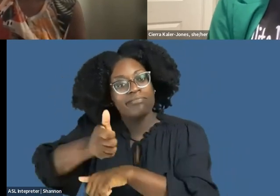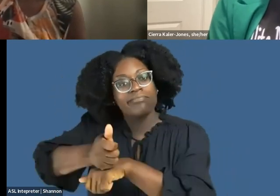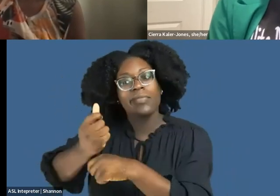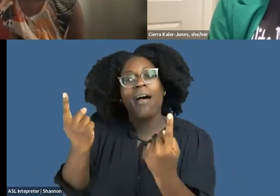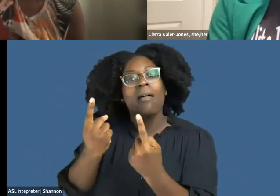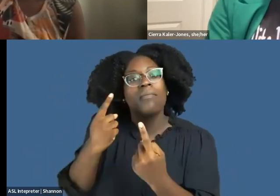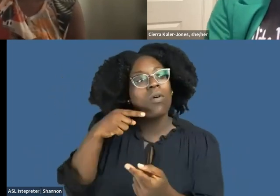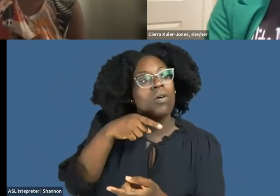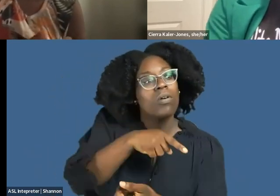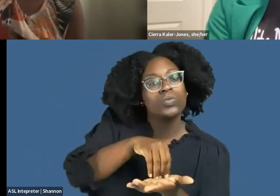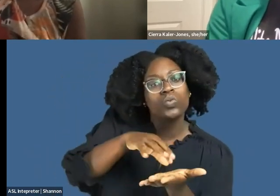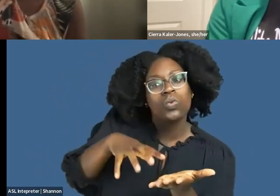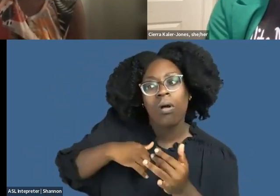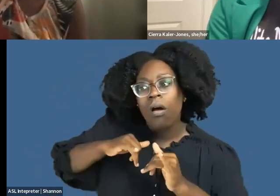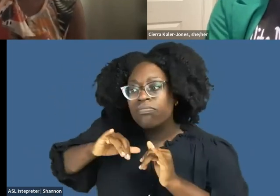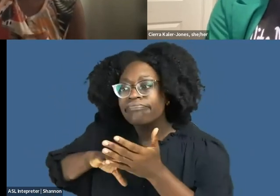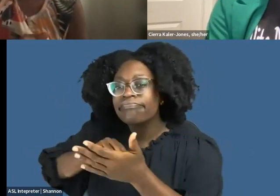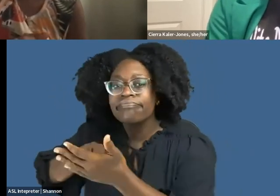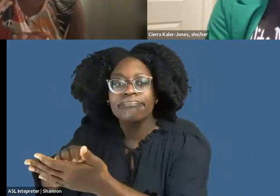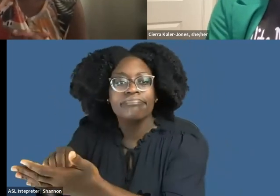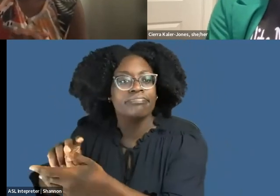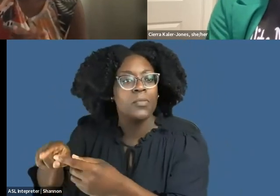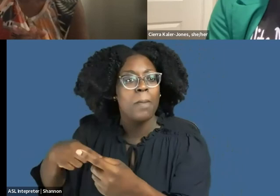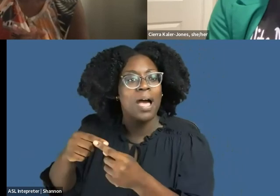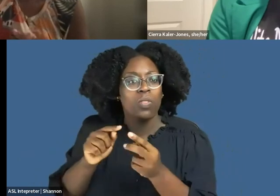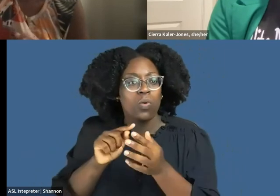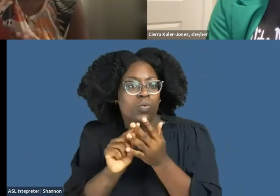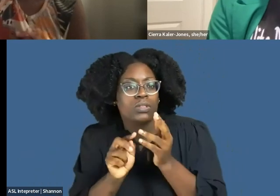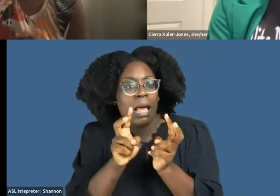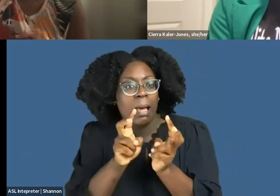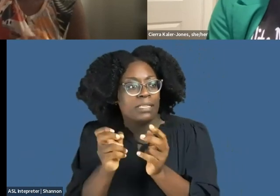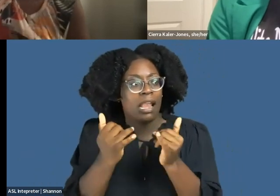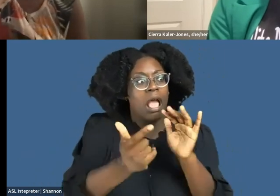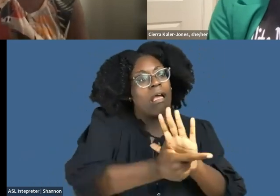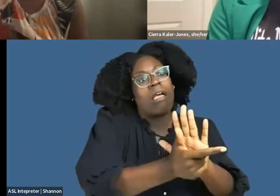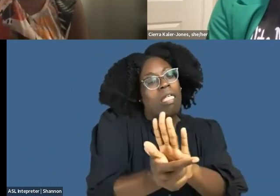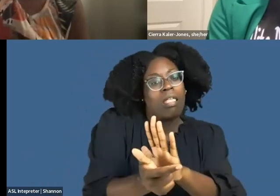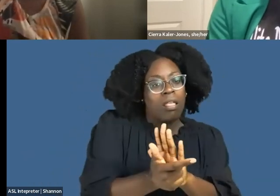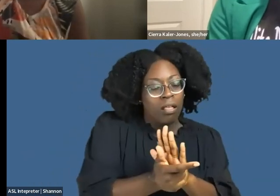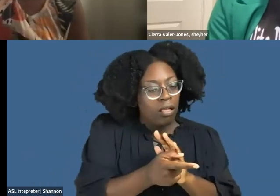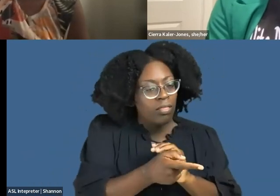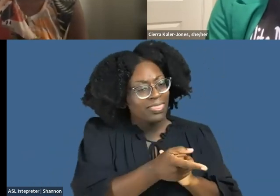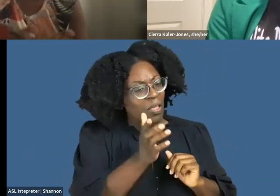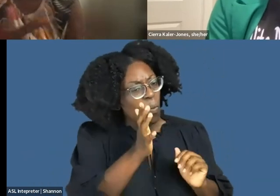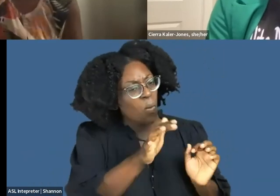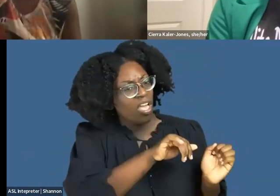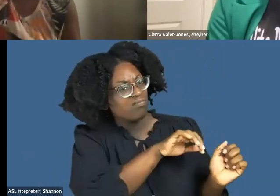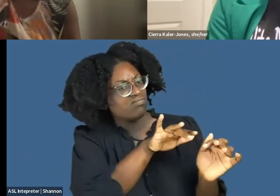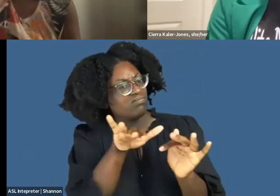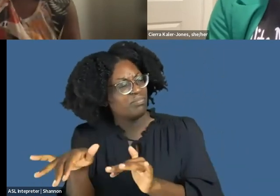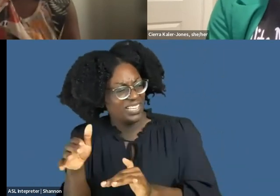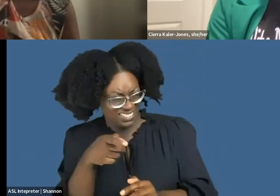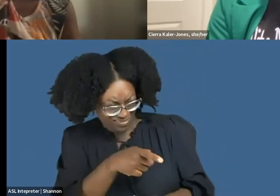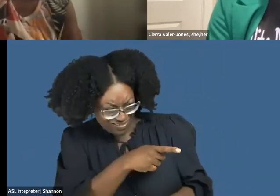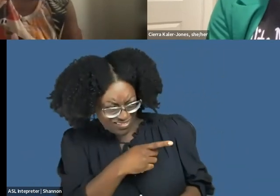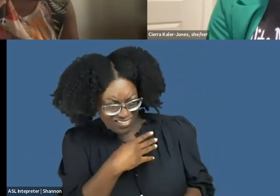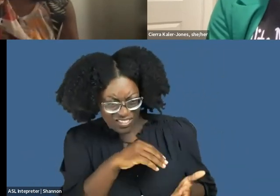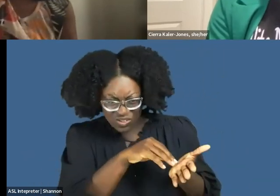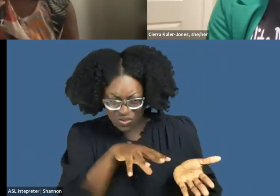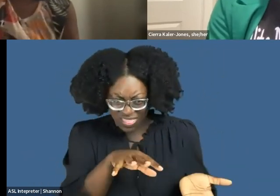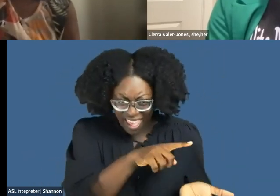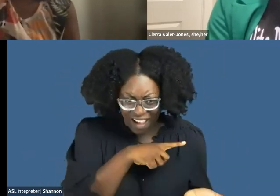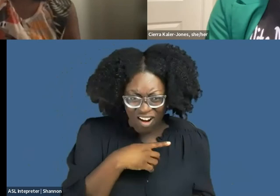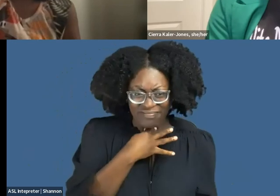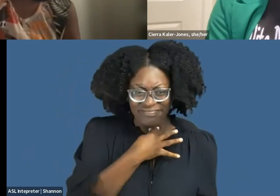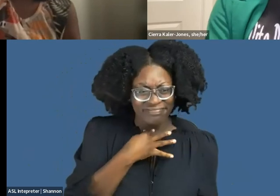possible. And we also have to keep having community, right? I mean, part of what this is about, I mean, they don't